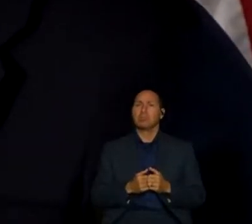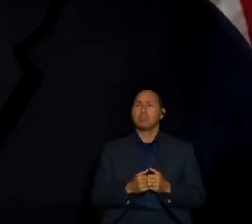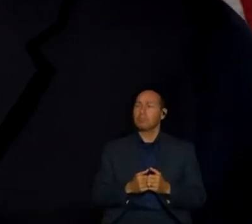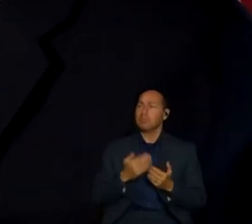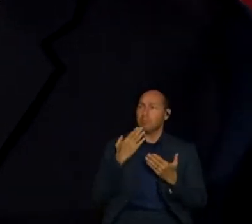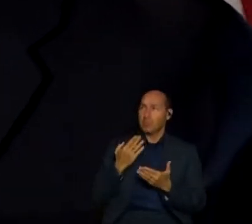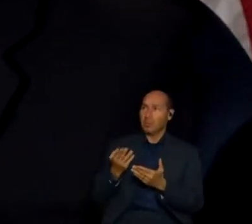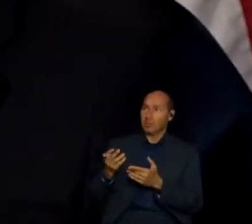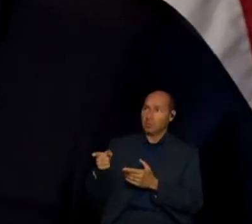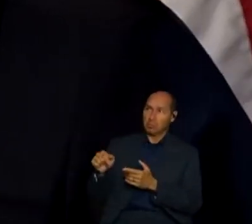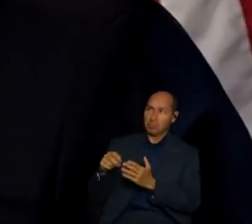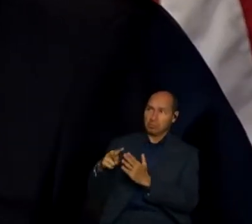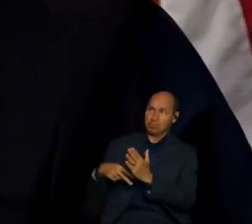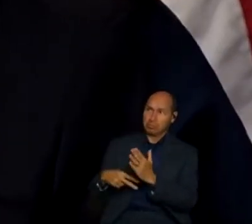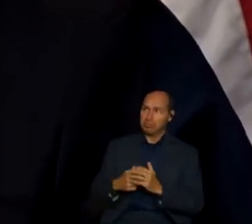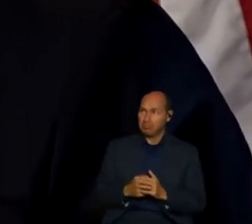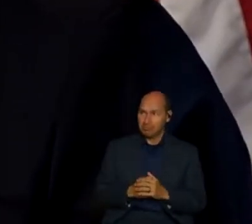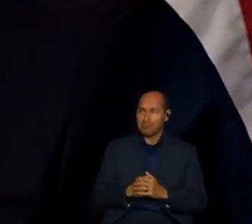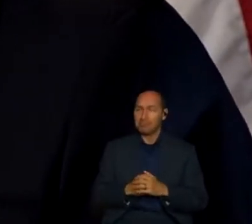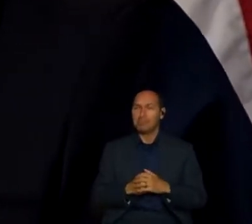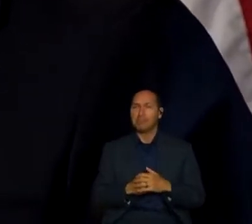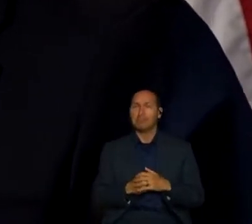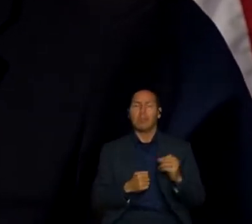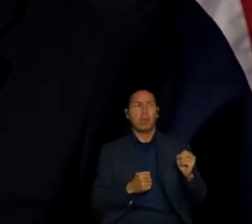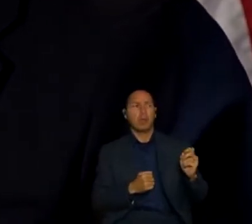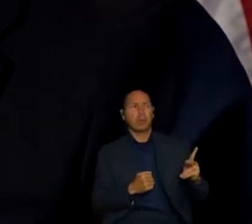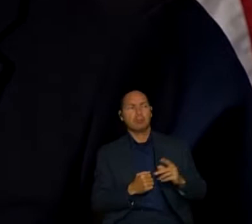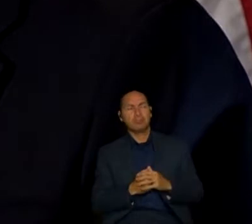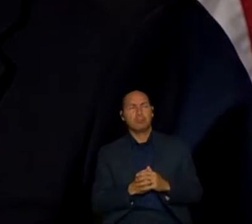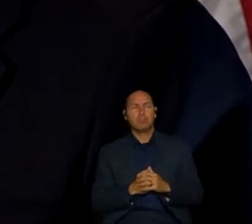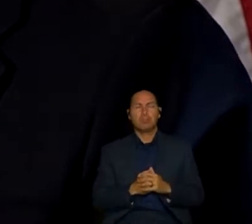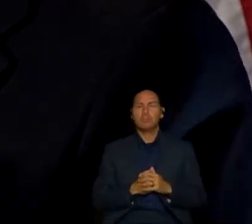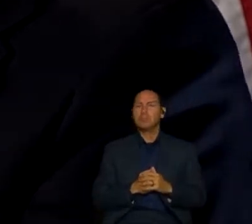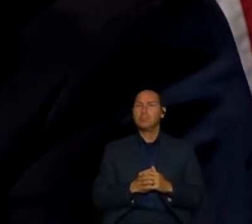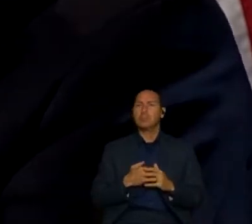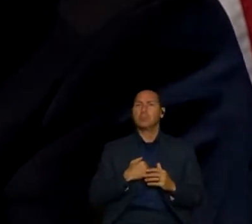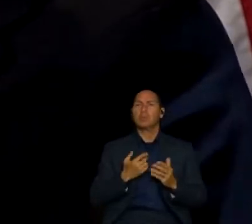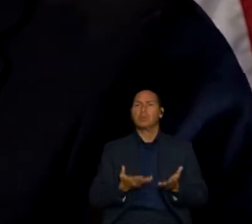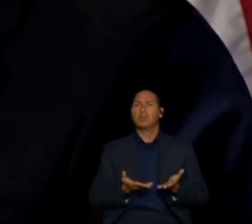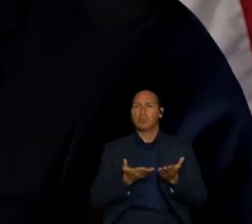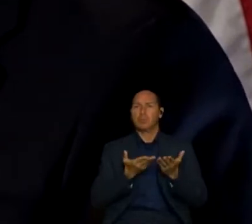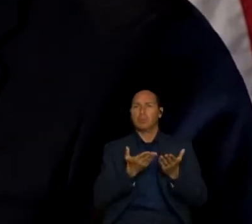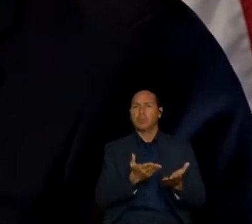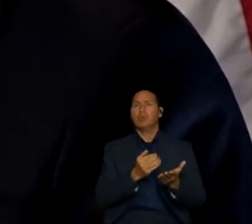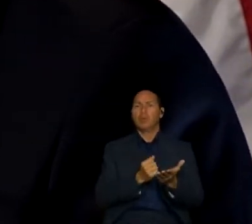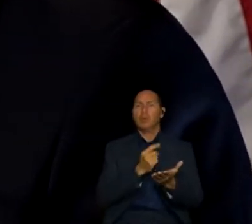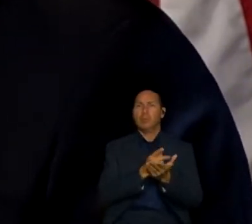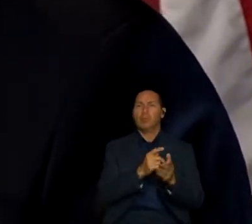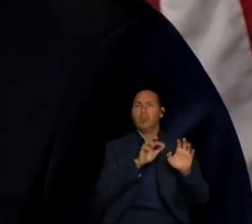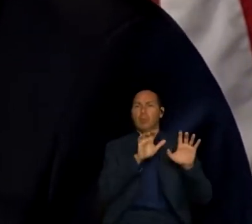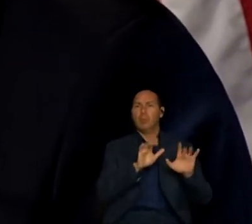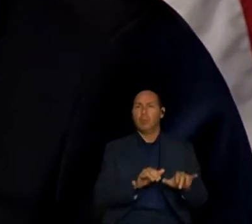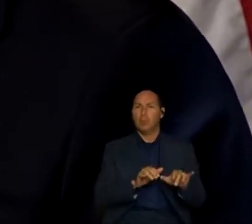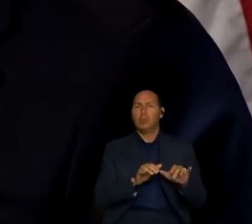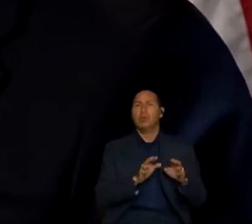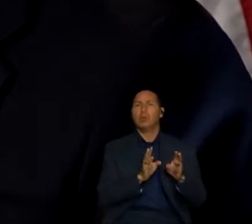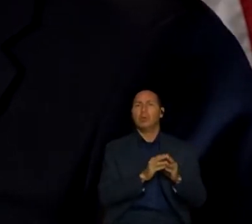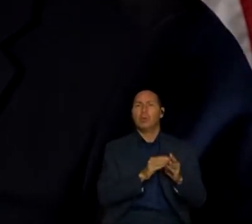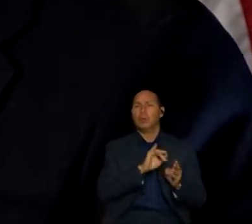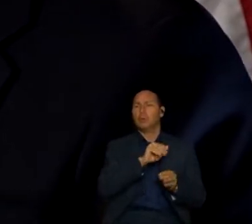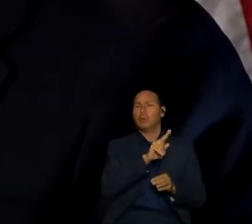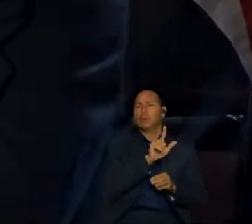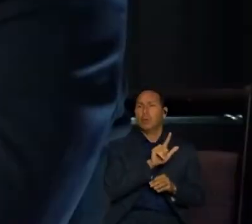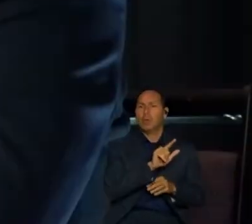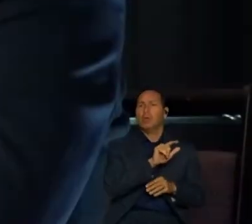Can you read it? Just the. Oh. Okay. I'd like to move to approve the minutes of the Oversight Board's public meeting held on July